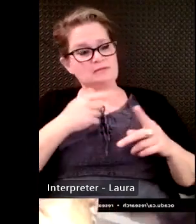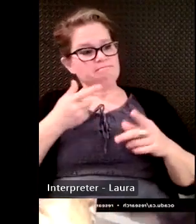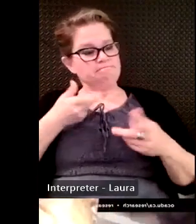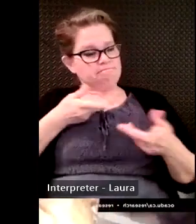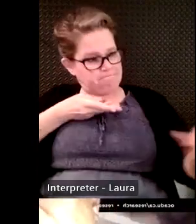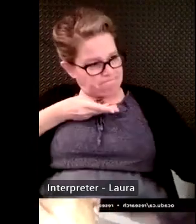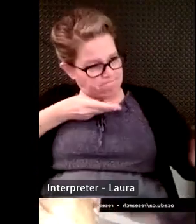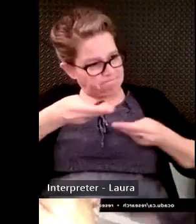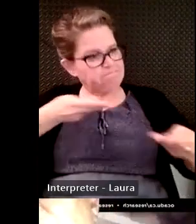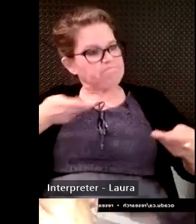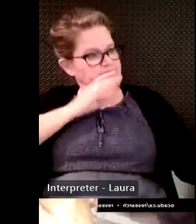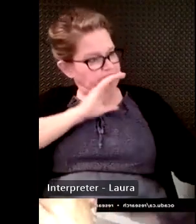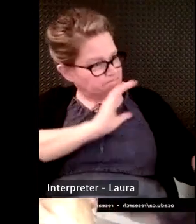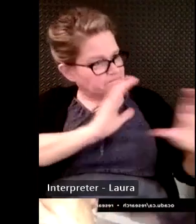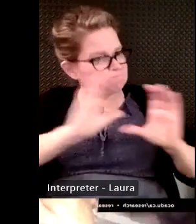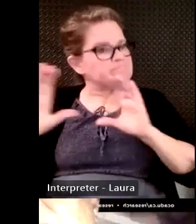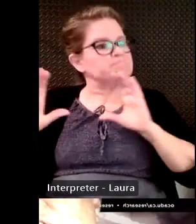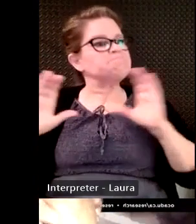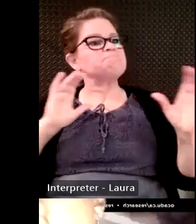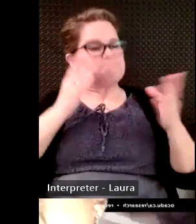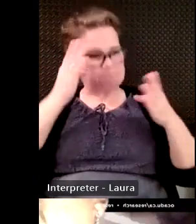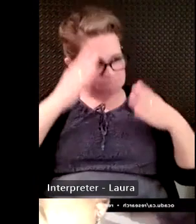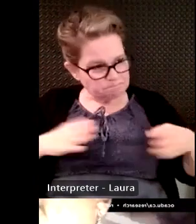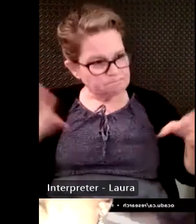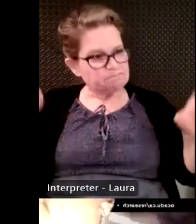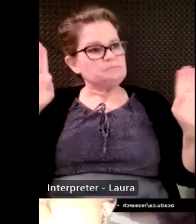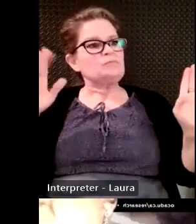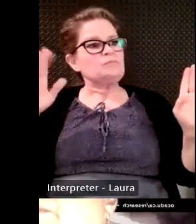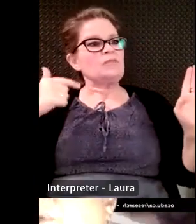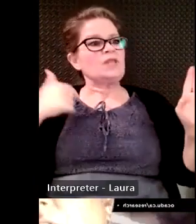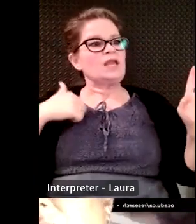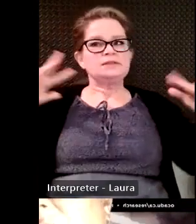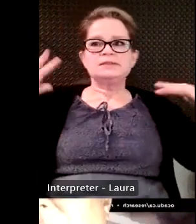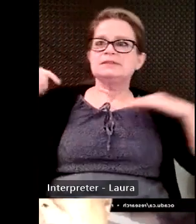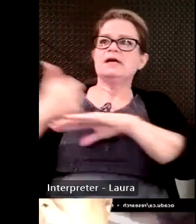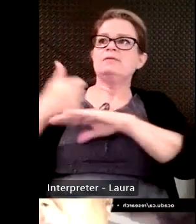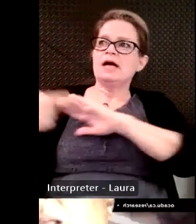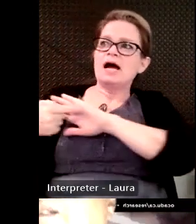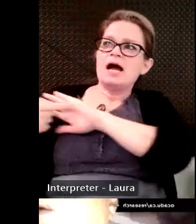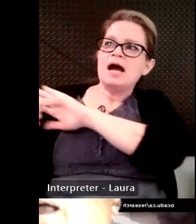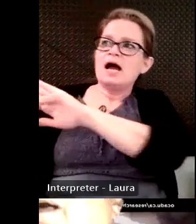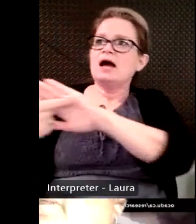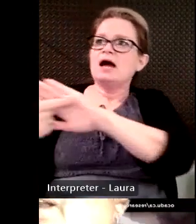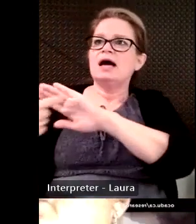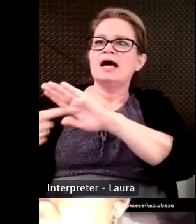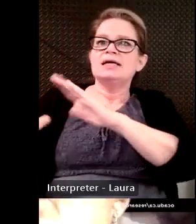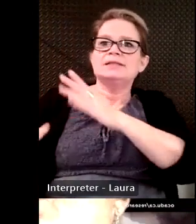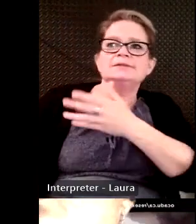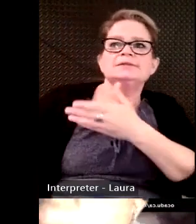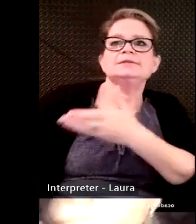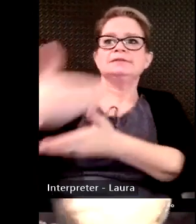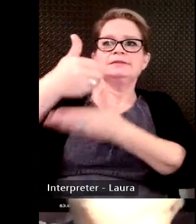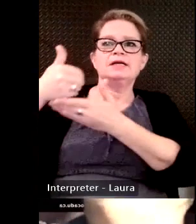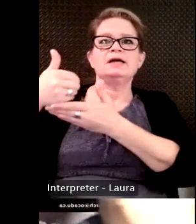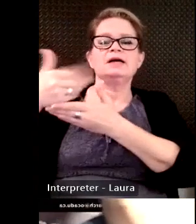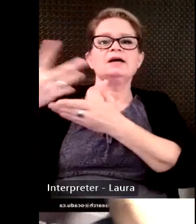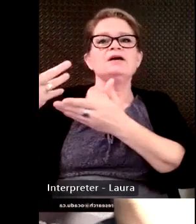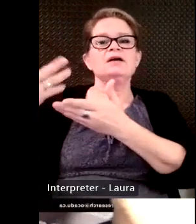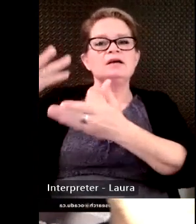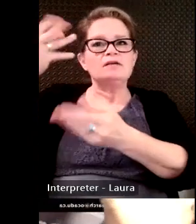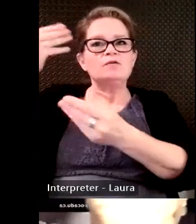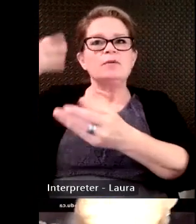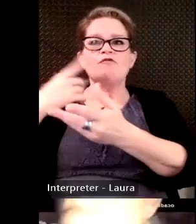facilitating exhibition and curation, and generating and supporting projects. So I have a number of goals here as